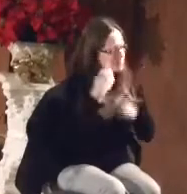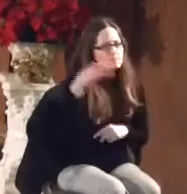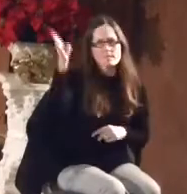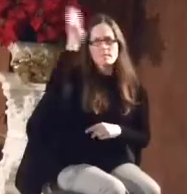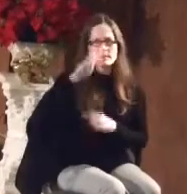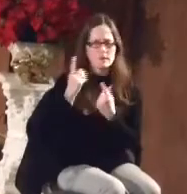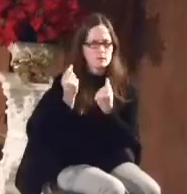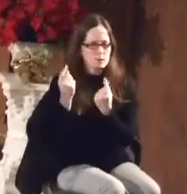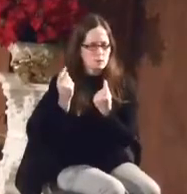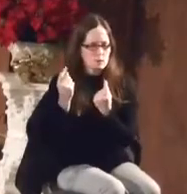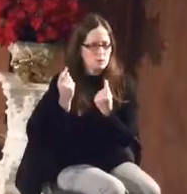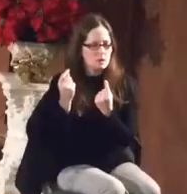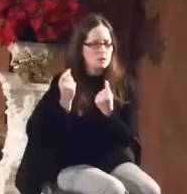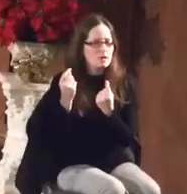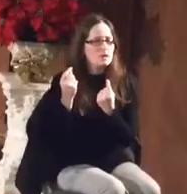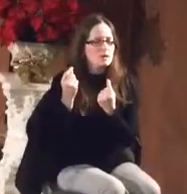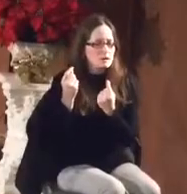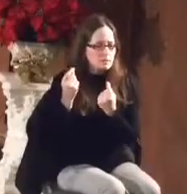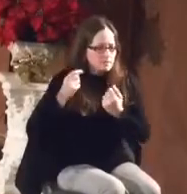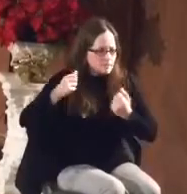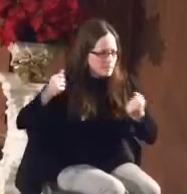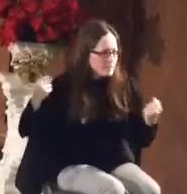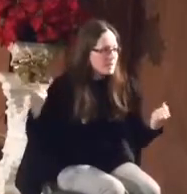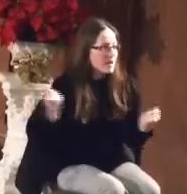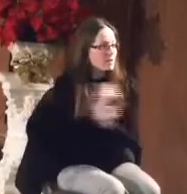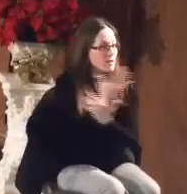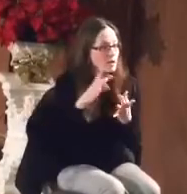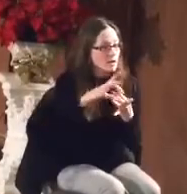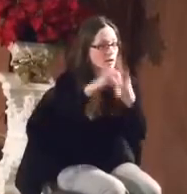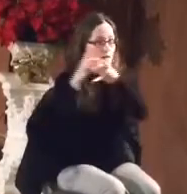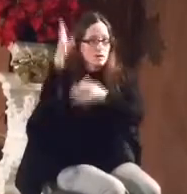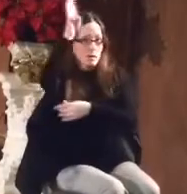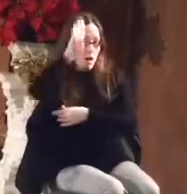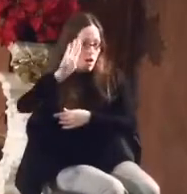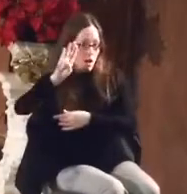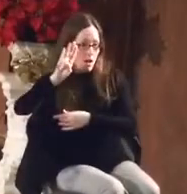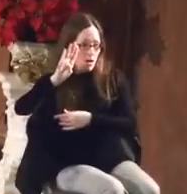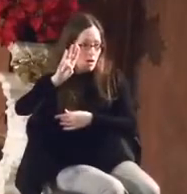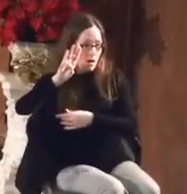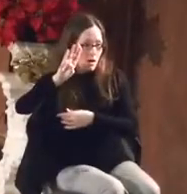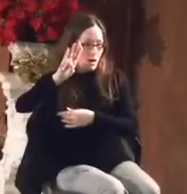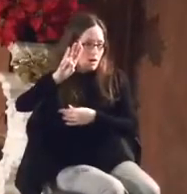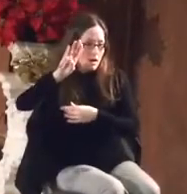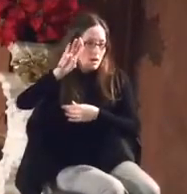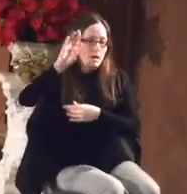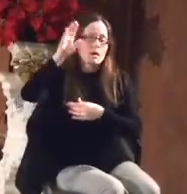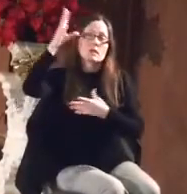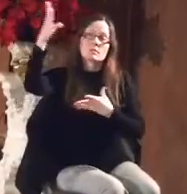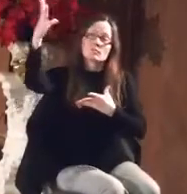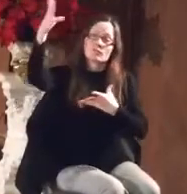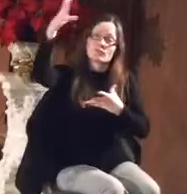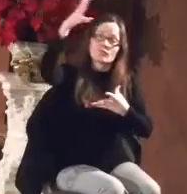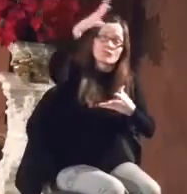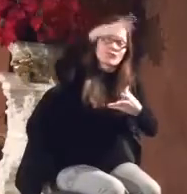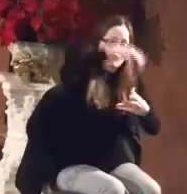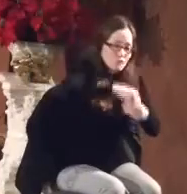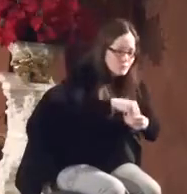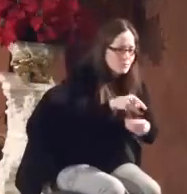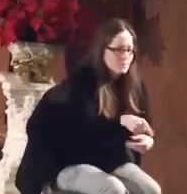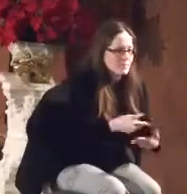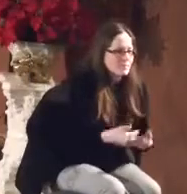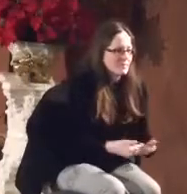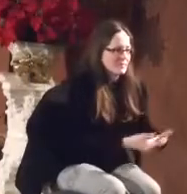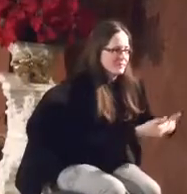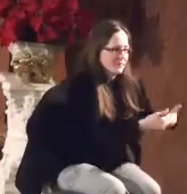that compose divinity in God would be packed into this child, the